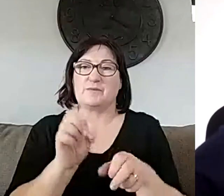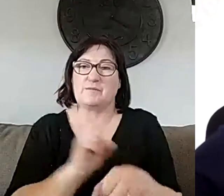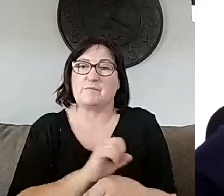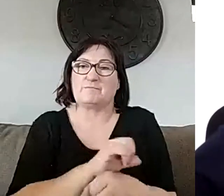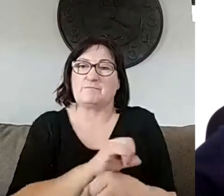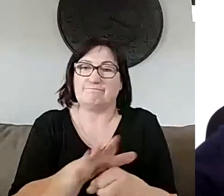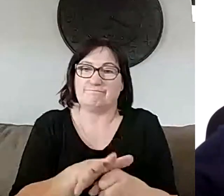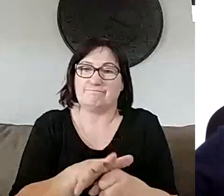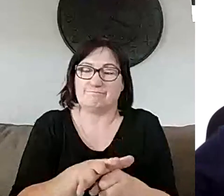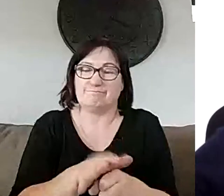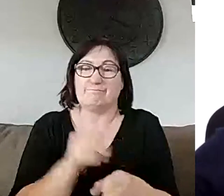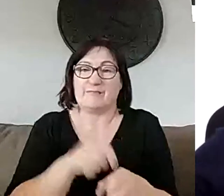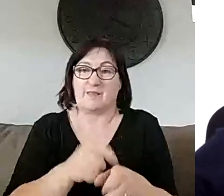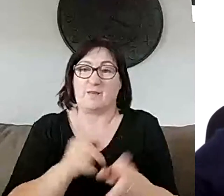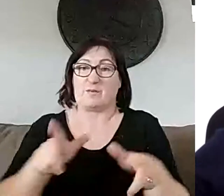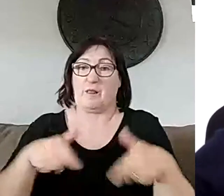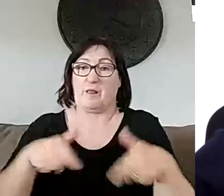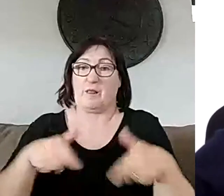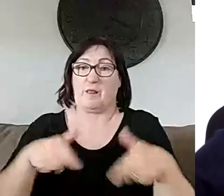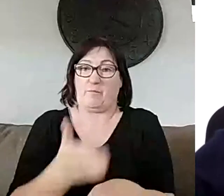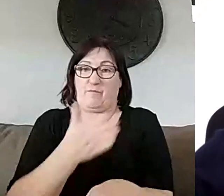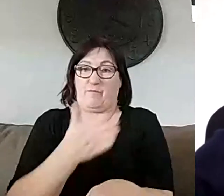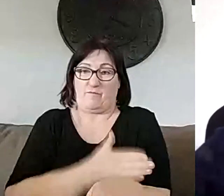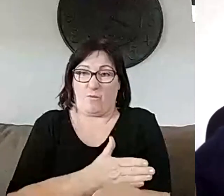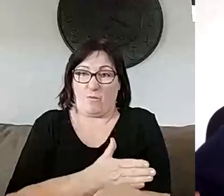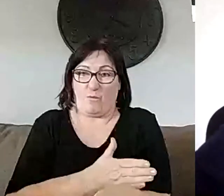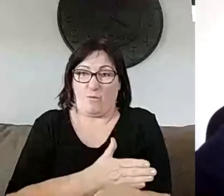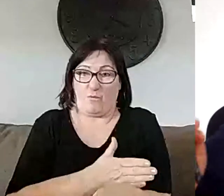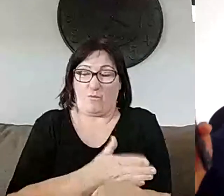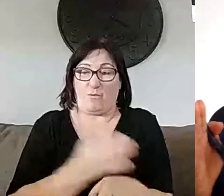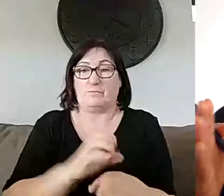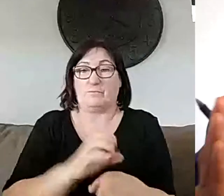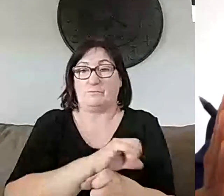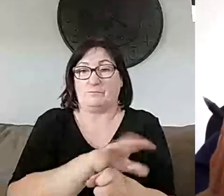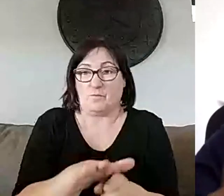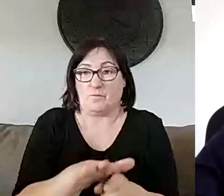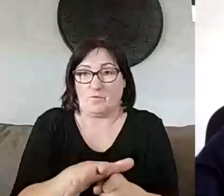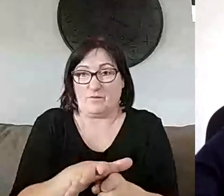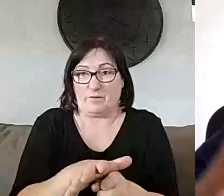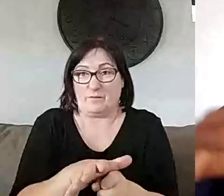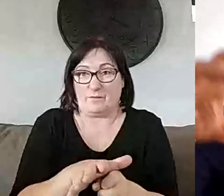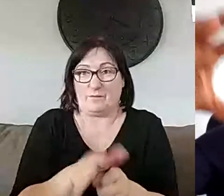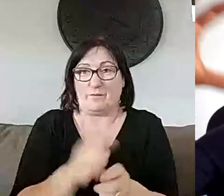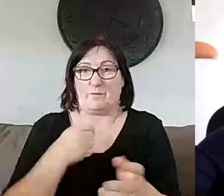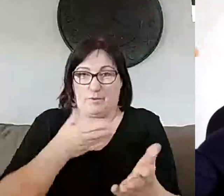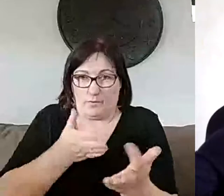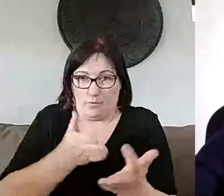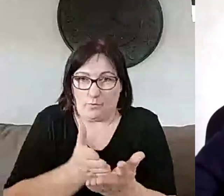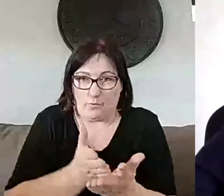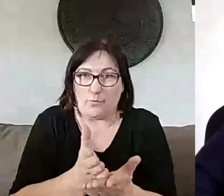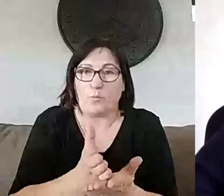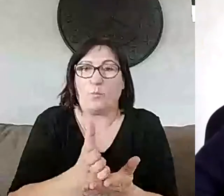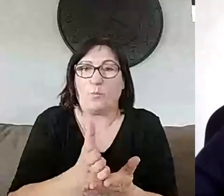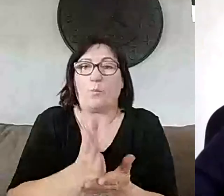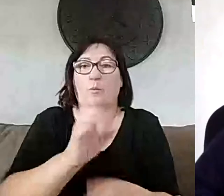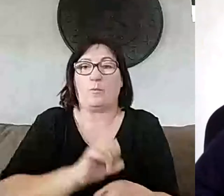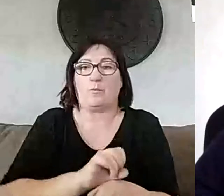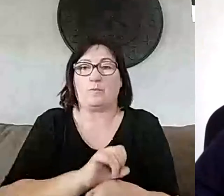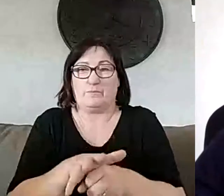before. What you did before the pandemic, then we all passed through this portal and we emerged from the other